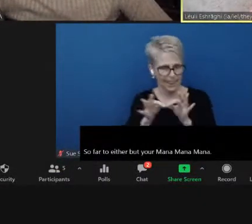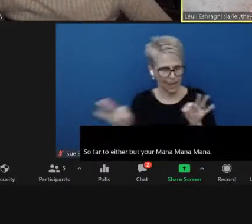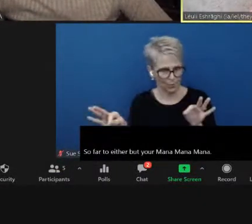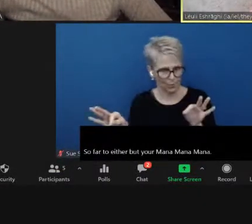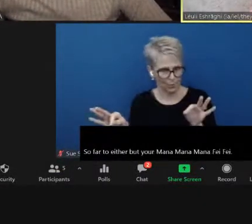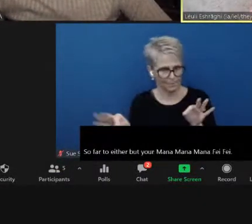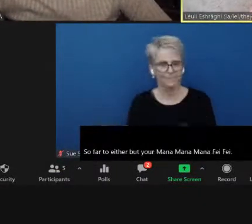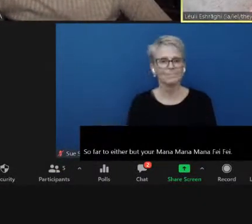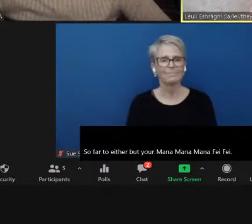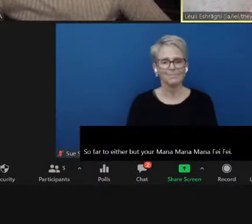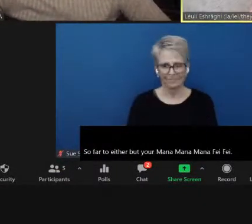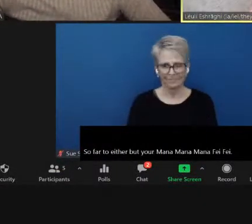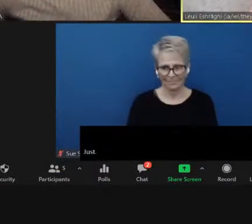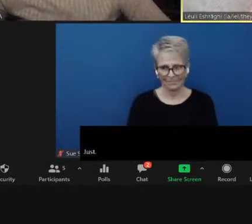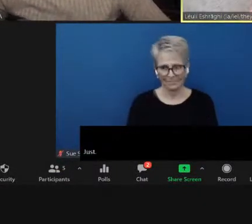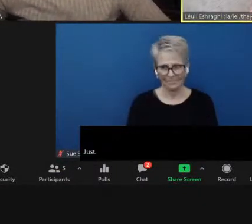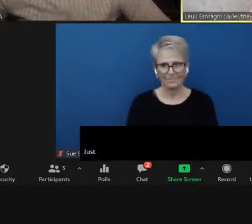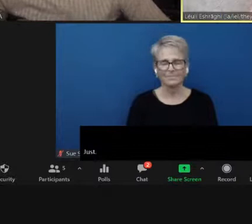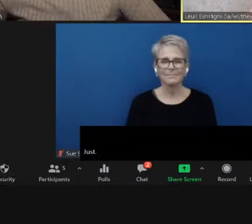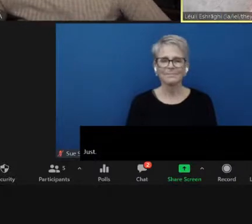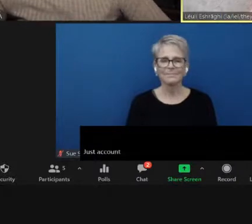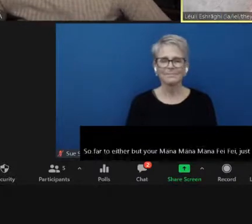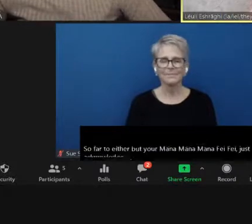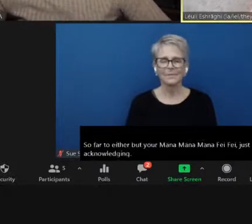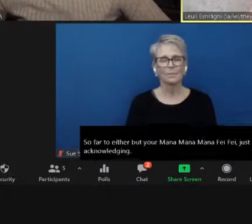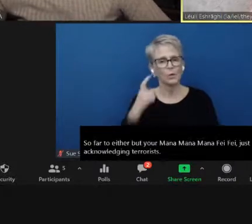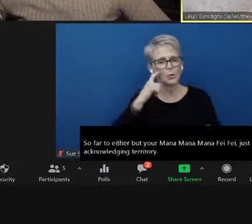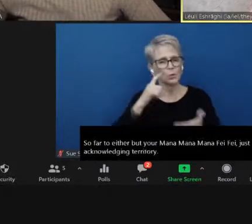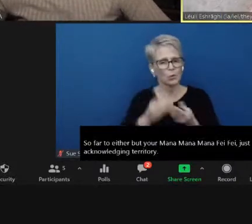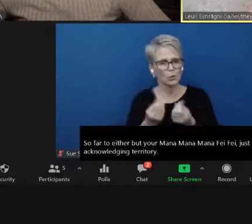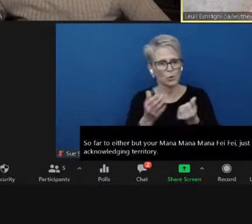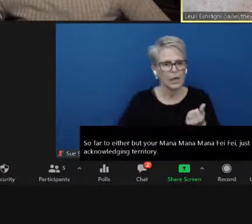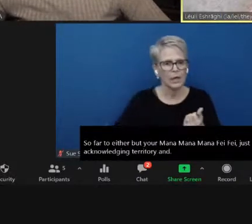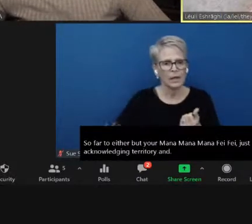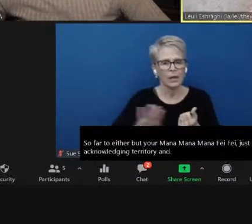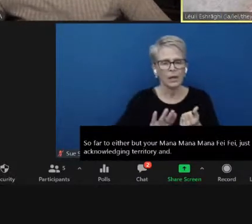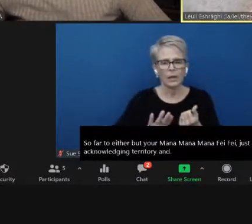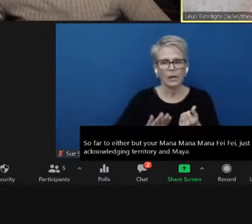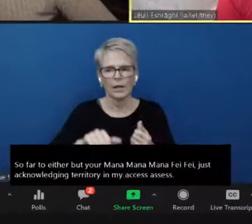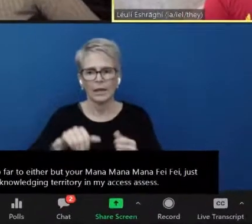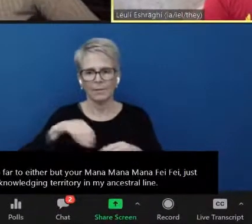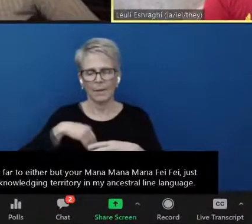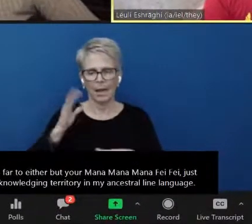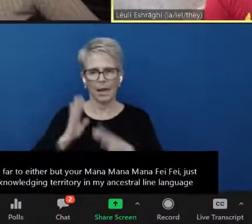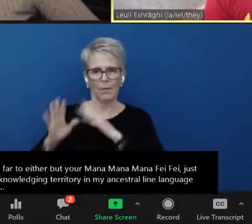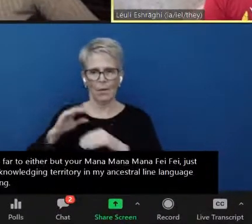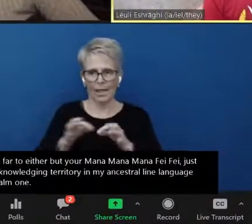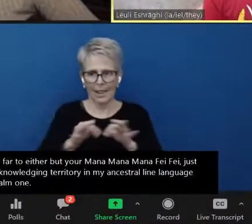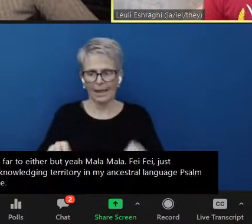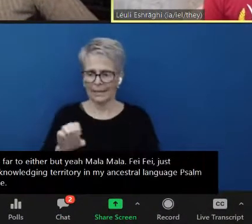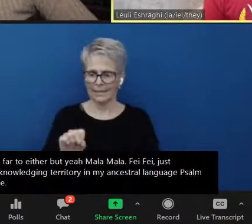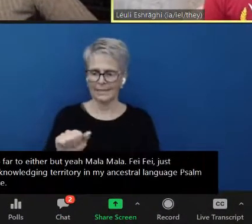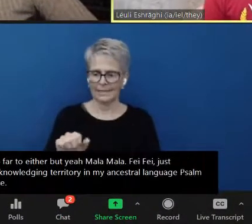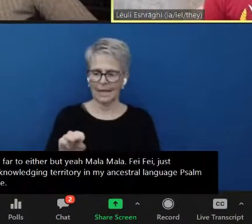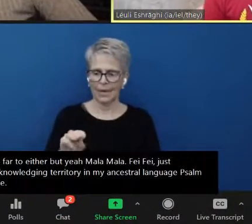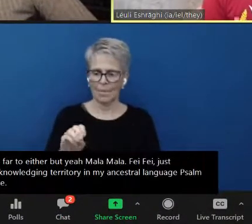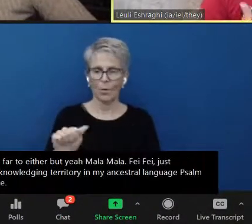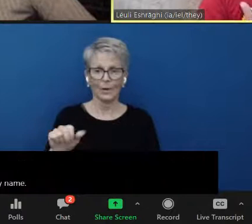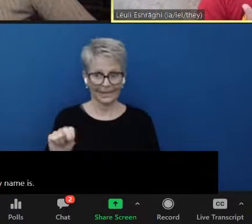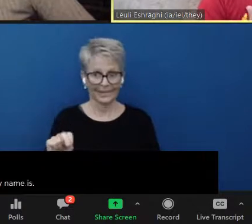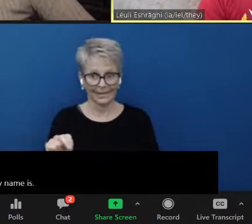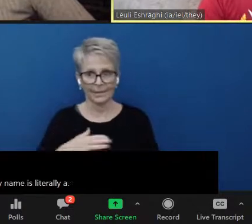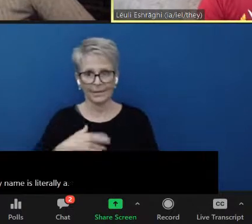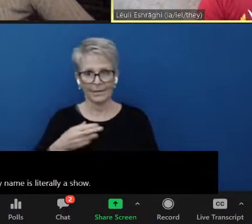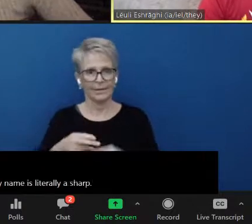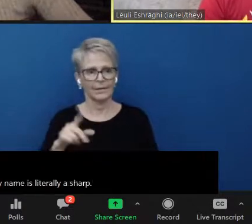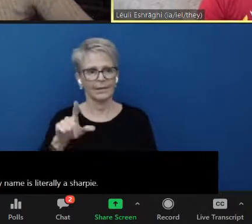fiafi, just acknowledging territory in my ancestral language, Samoan. My name is